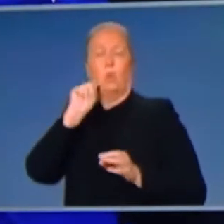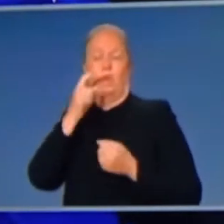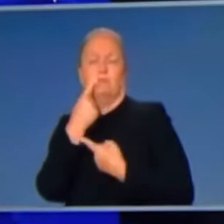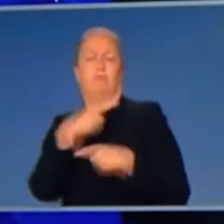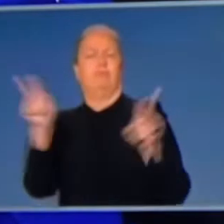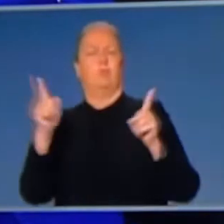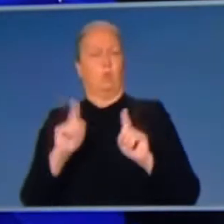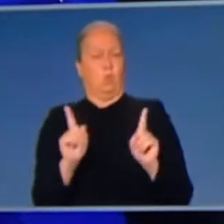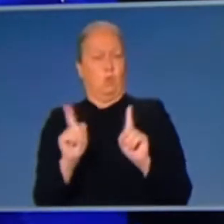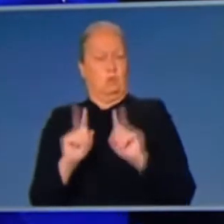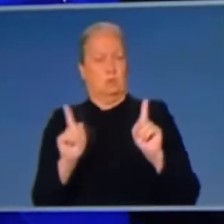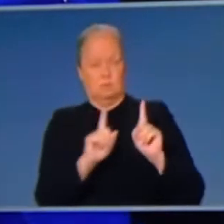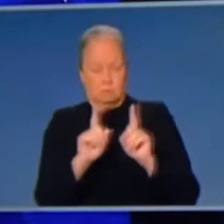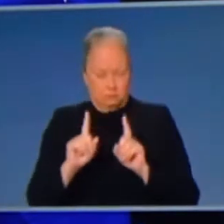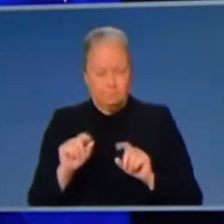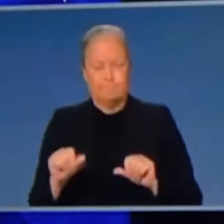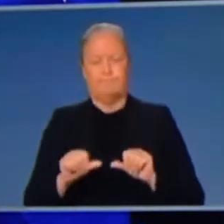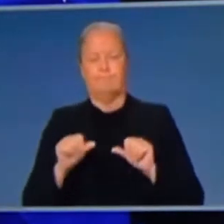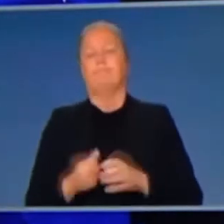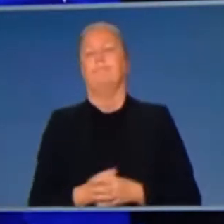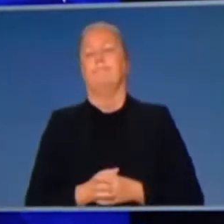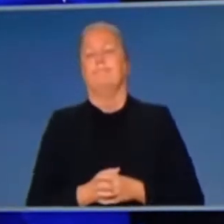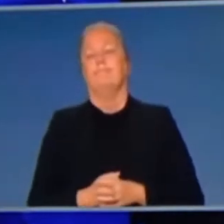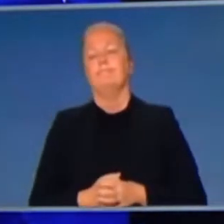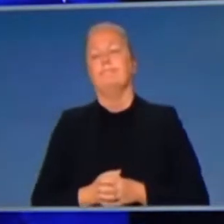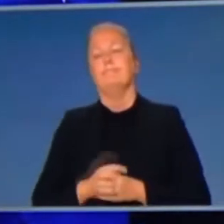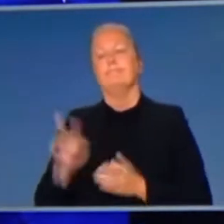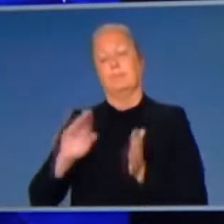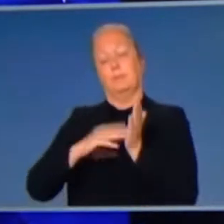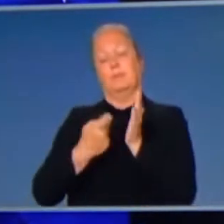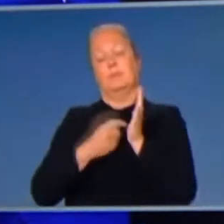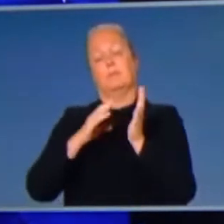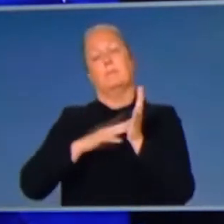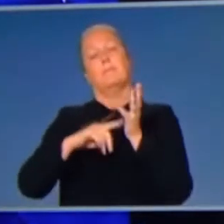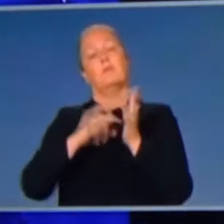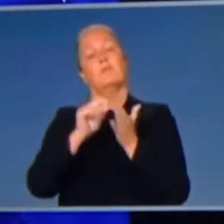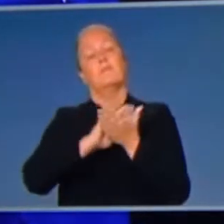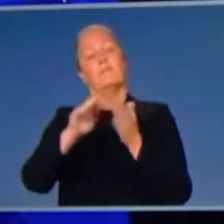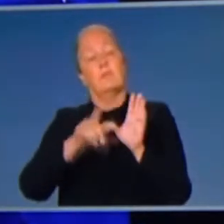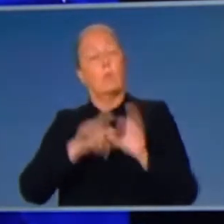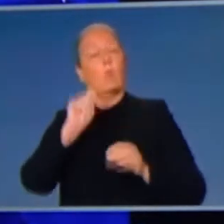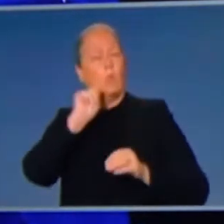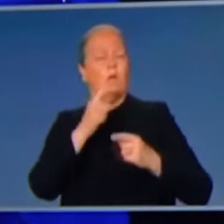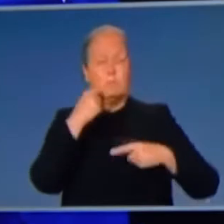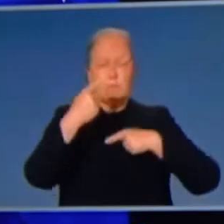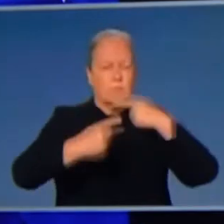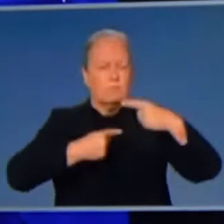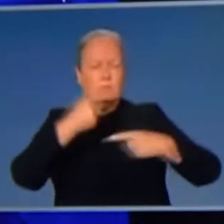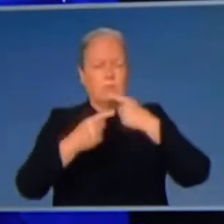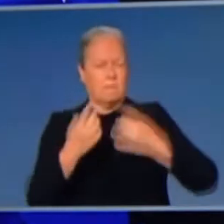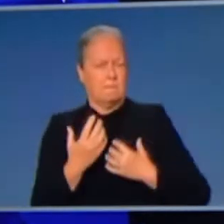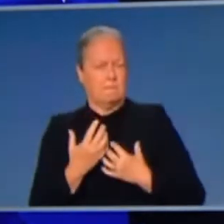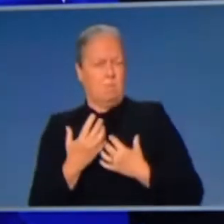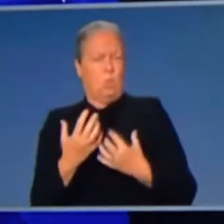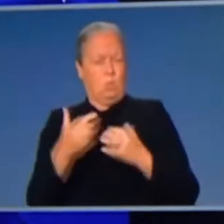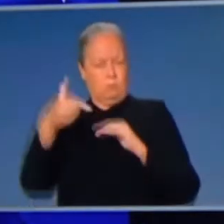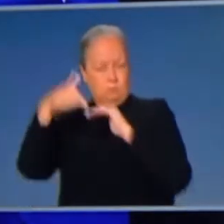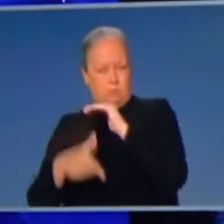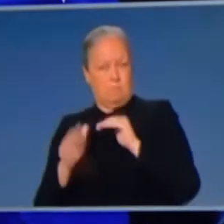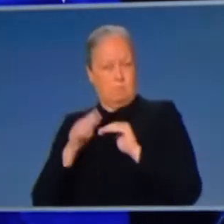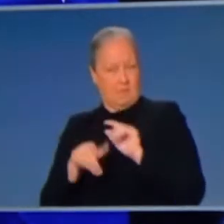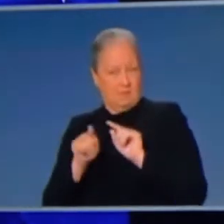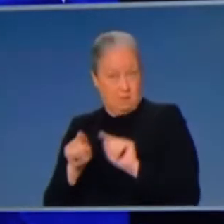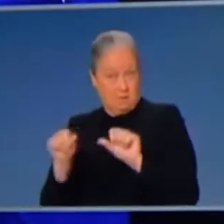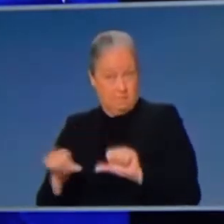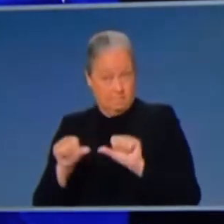you through that modelling work very, very shortly. But I want to be clear about a couple of things first.